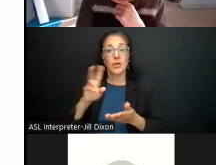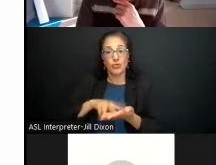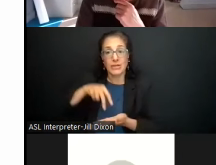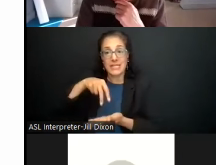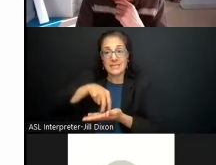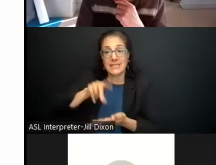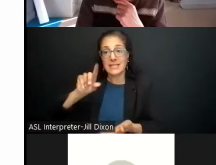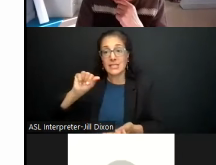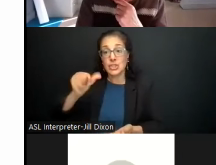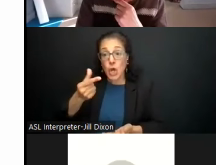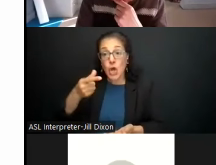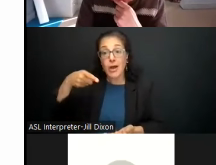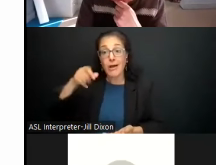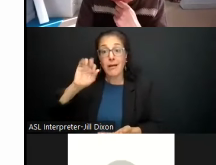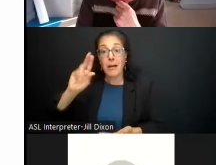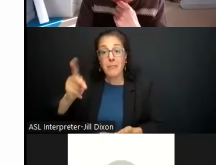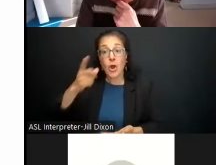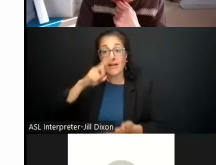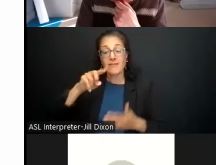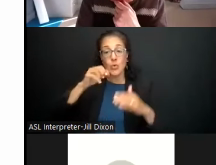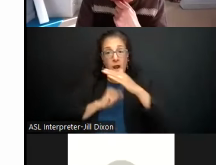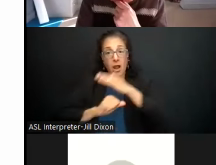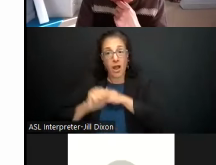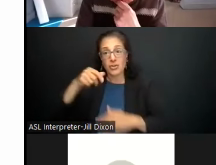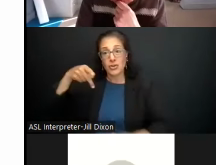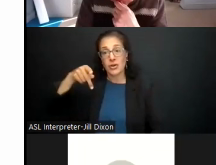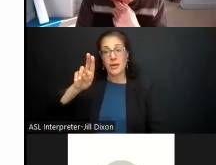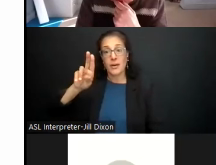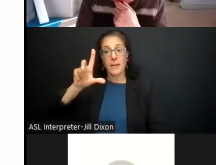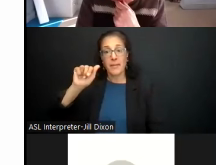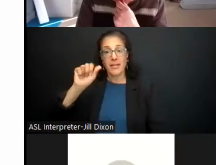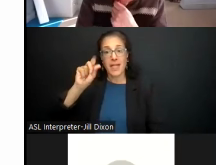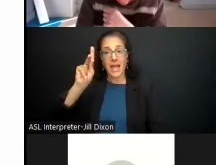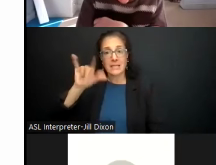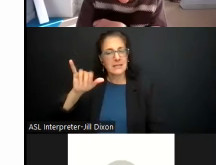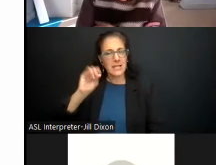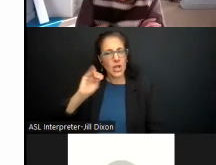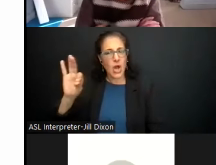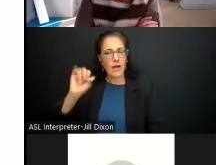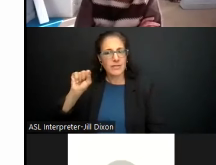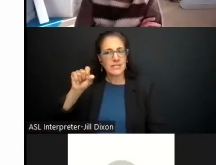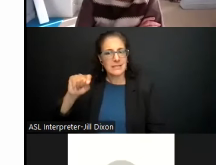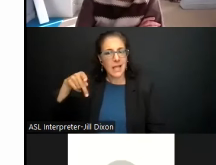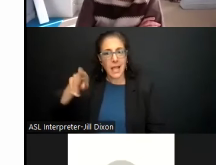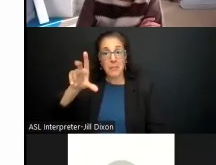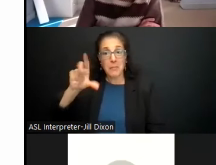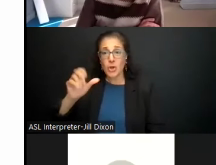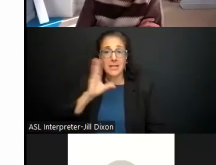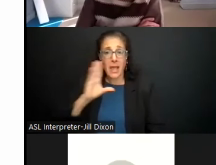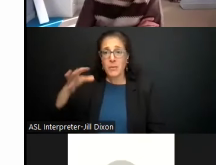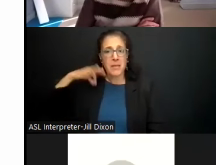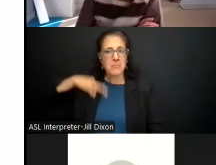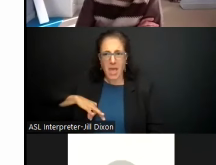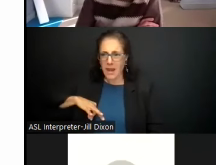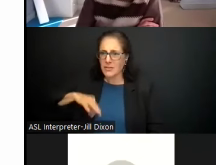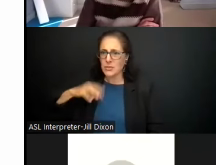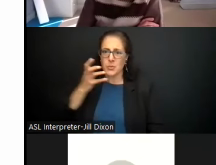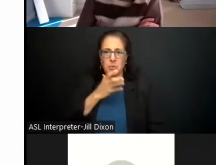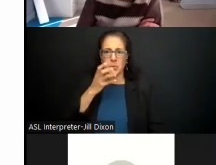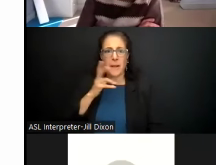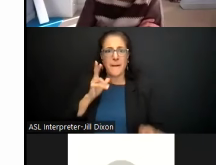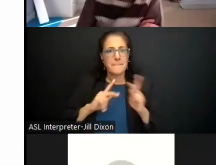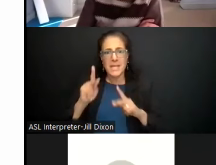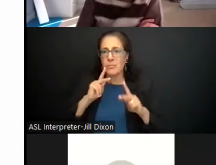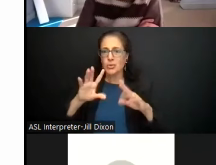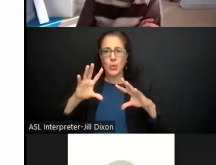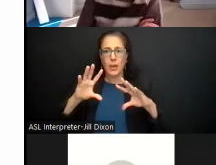dog park for underneath the Pulaski over there, right off of St. Paul's. And that would be extremely beneficial to be able to absorb some of